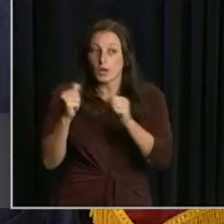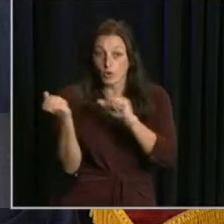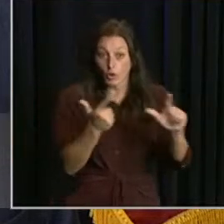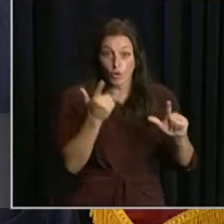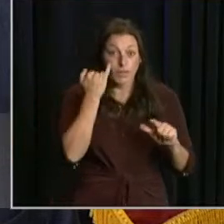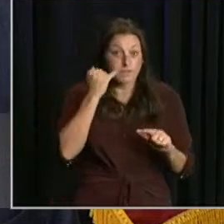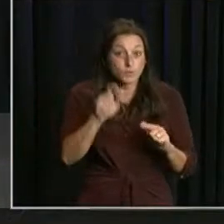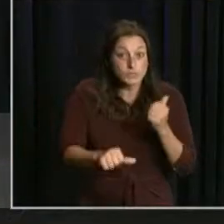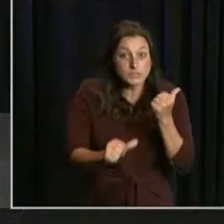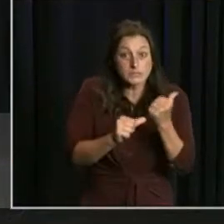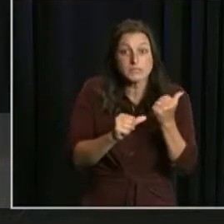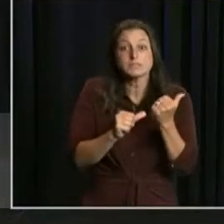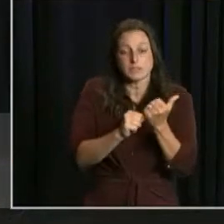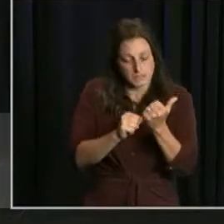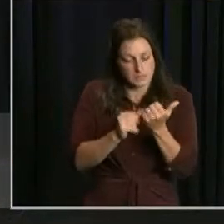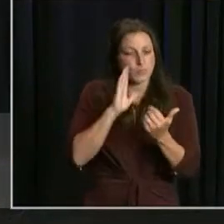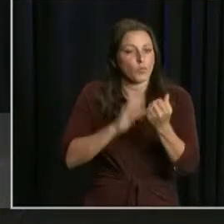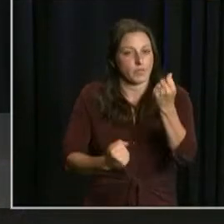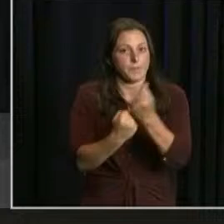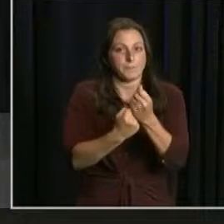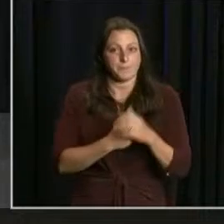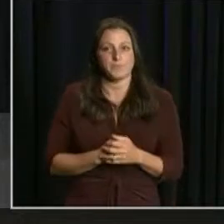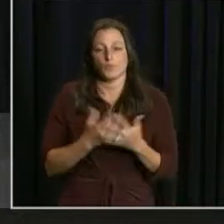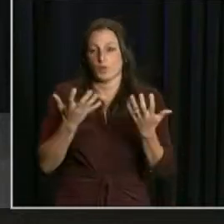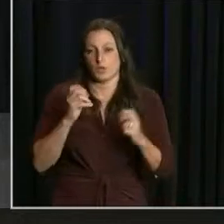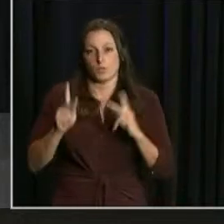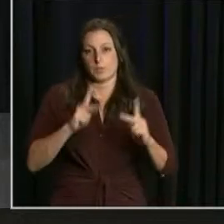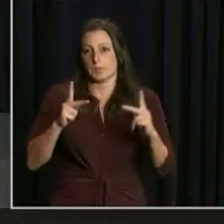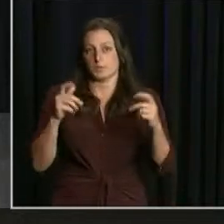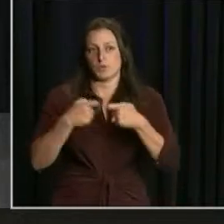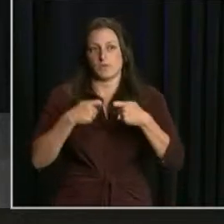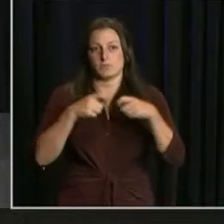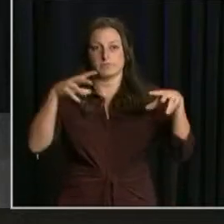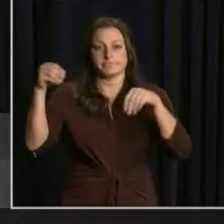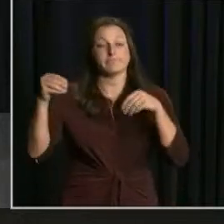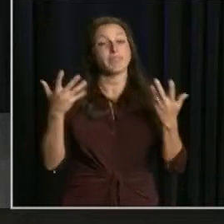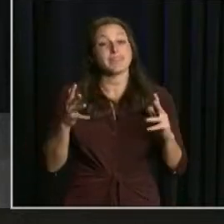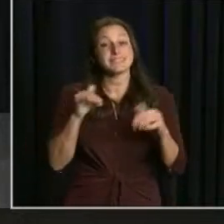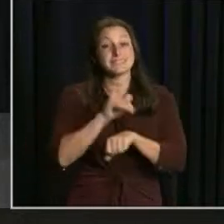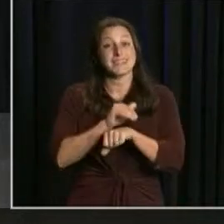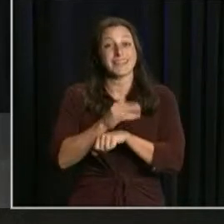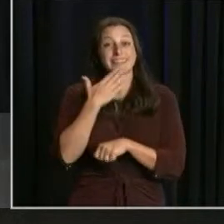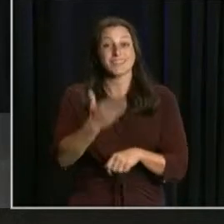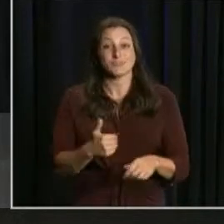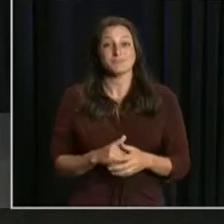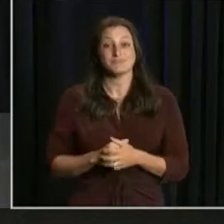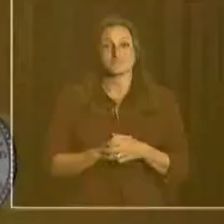disconnected. That's all we have tonight. Thank you.